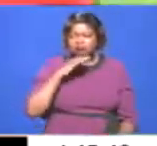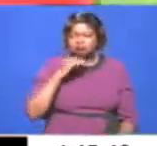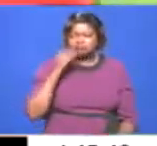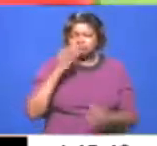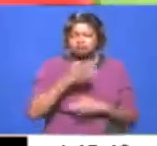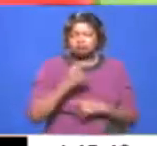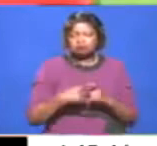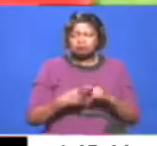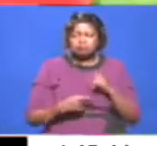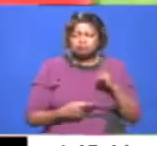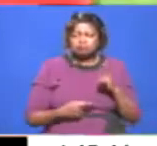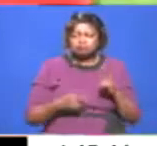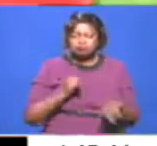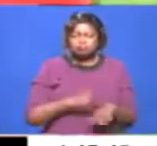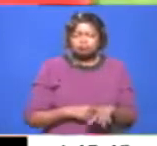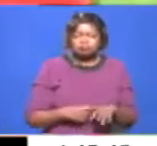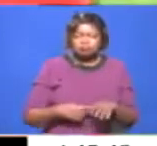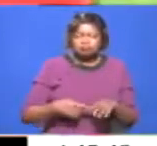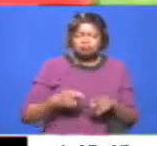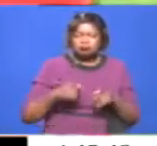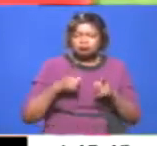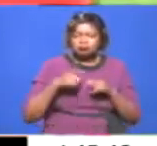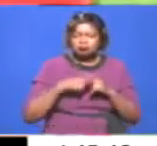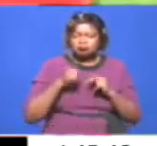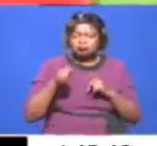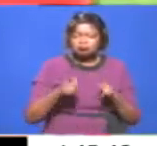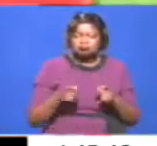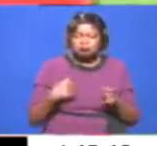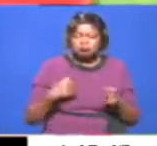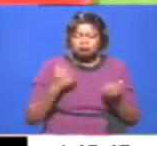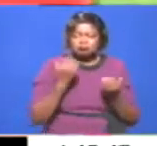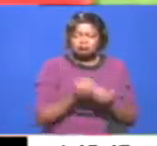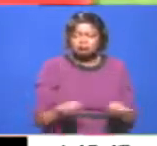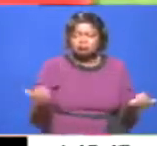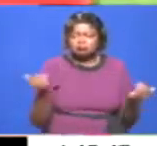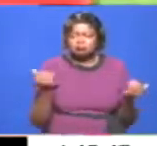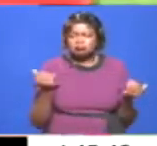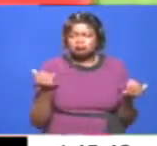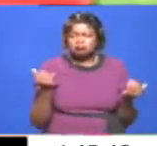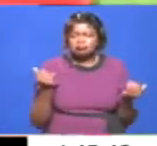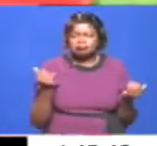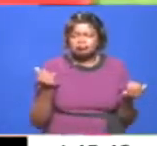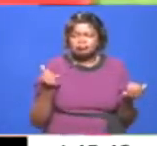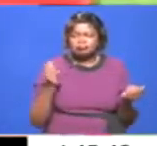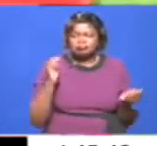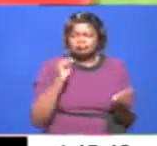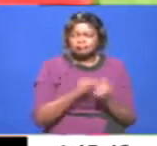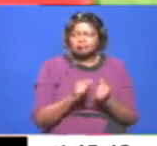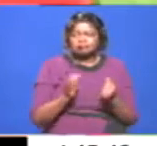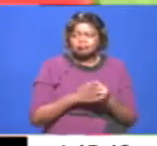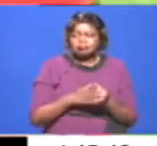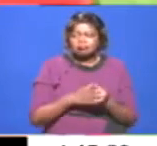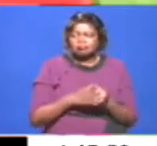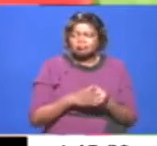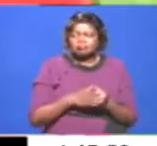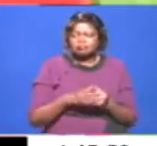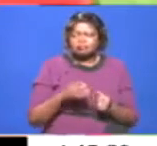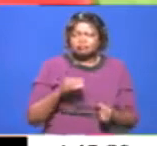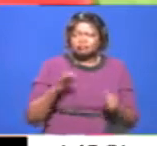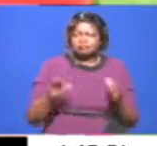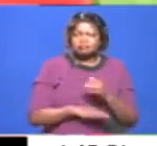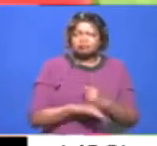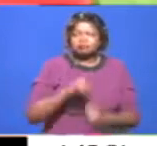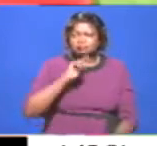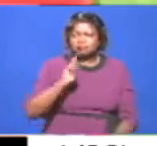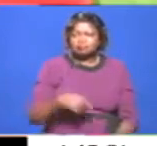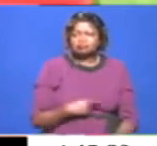Wakati tulichukua hatamu, tulikuwa na watoto 19 kwa 1,000